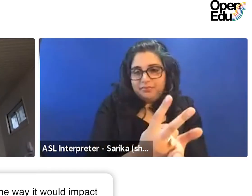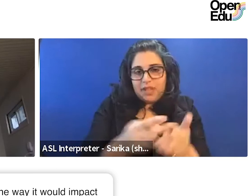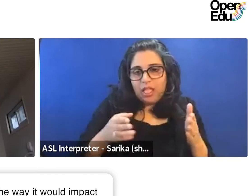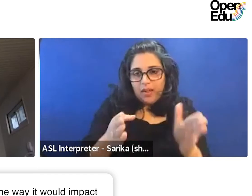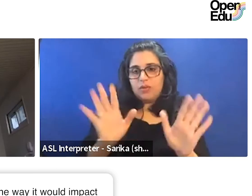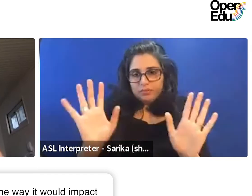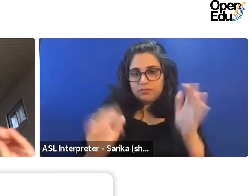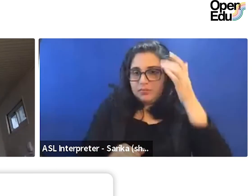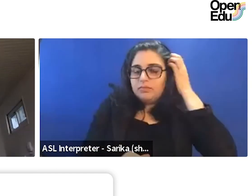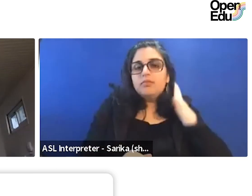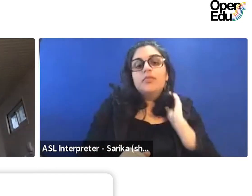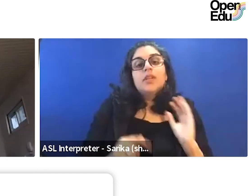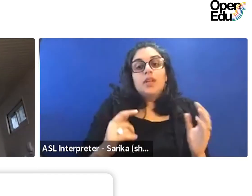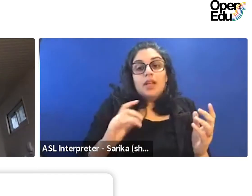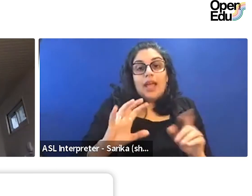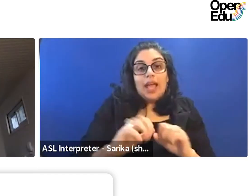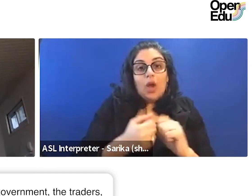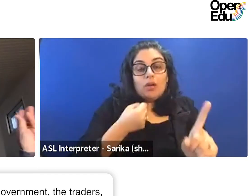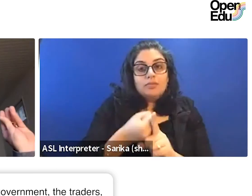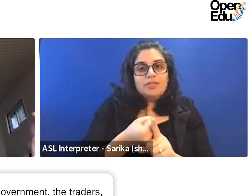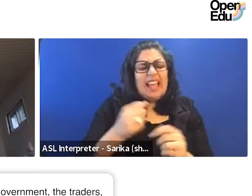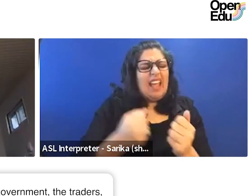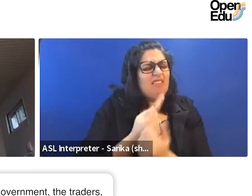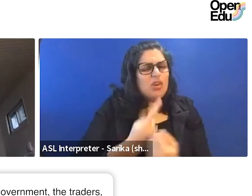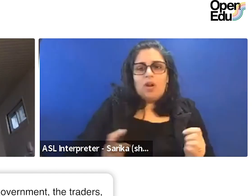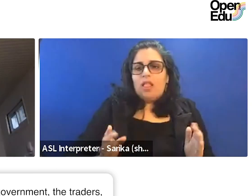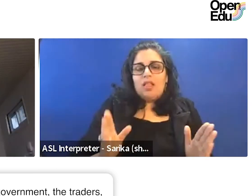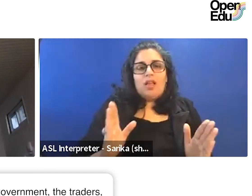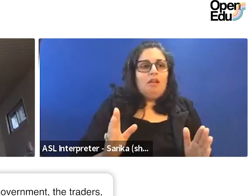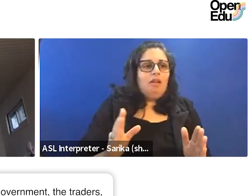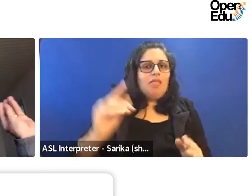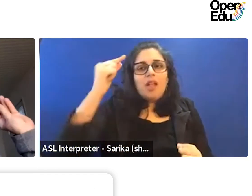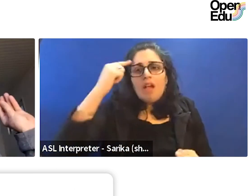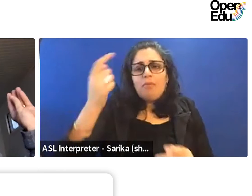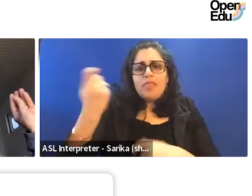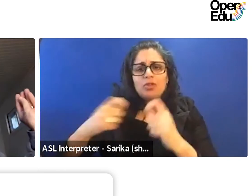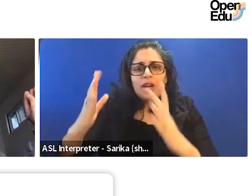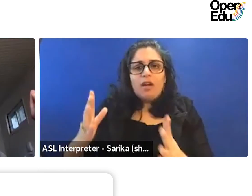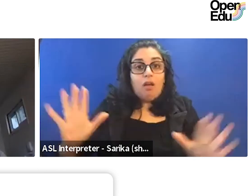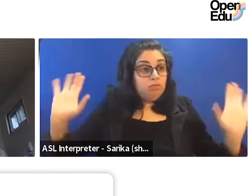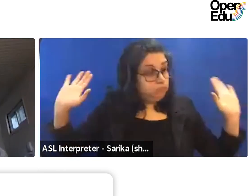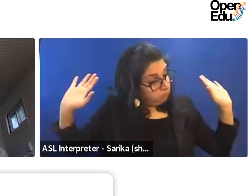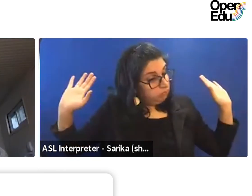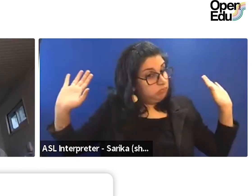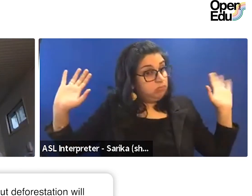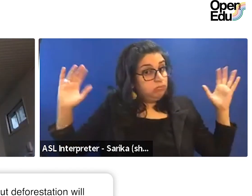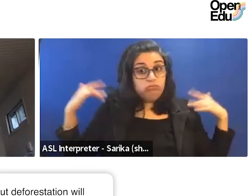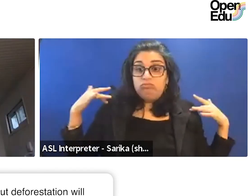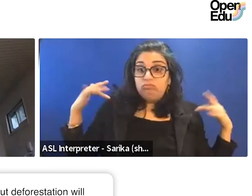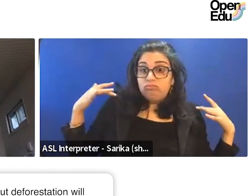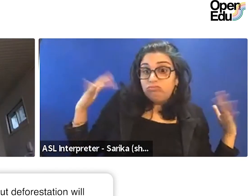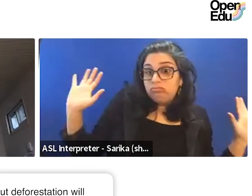things is that it would give everyone a free pass, right? The government, the traders, and everyone else would be like, oh, no, look, it's not illegal,